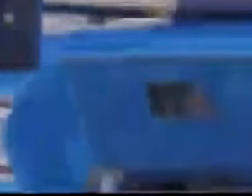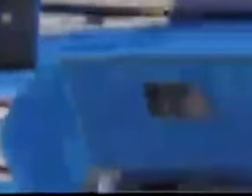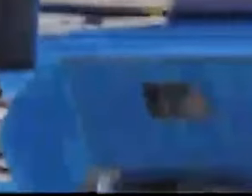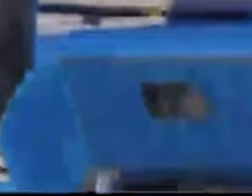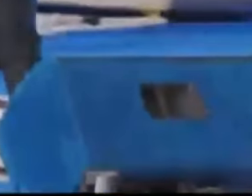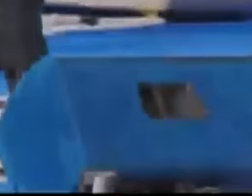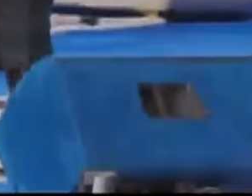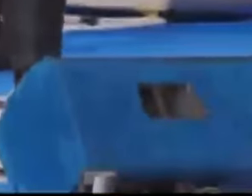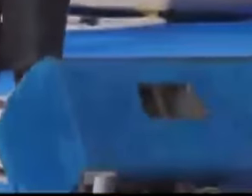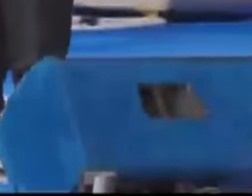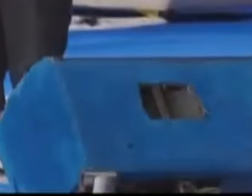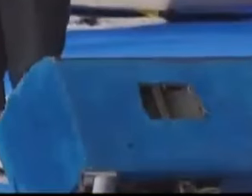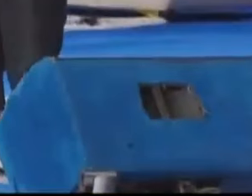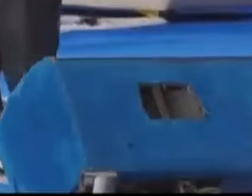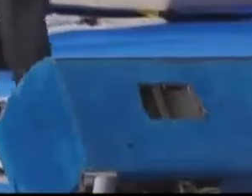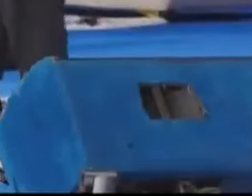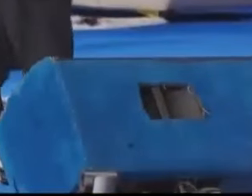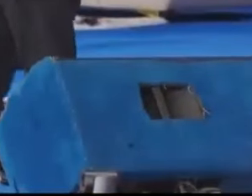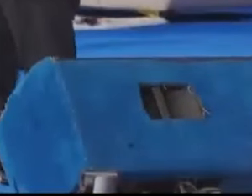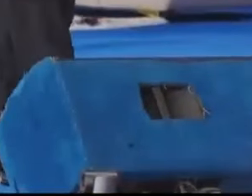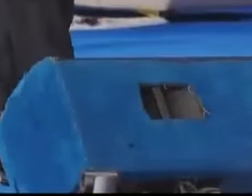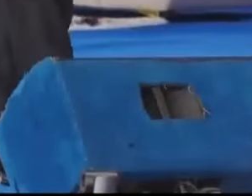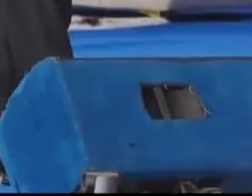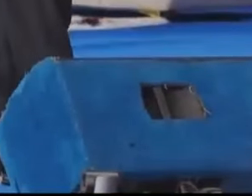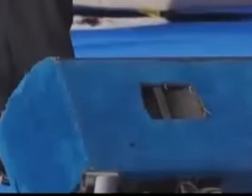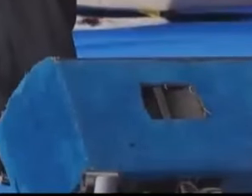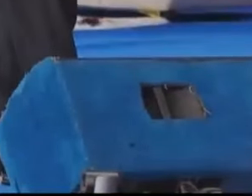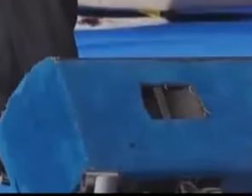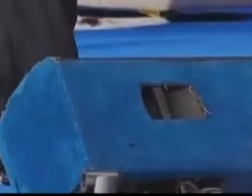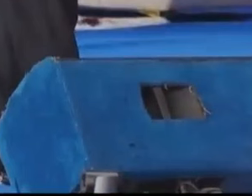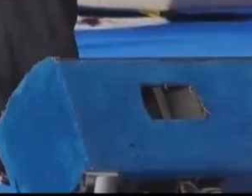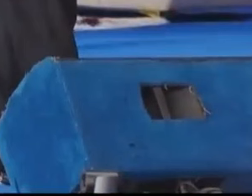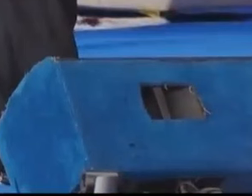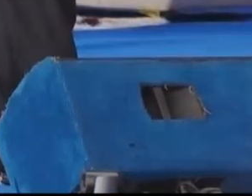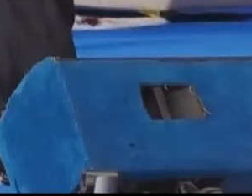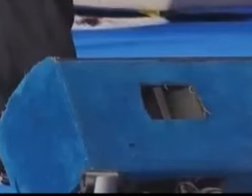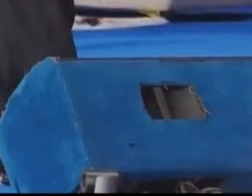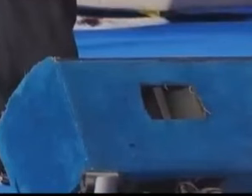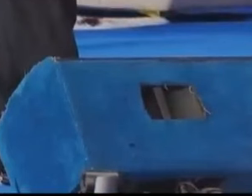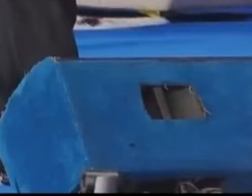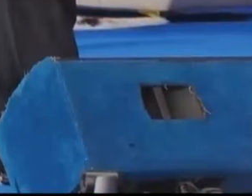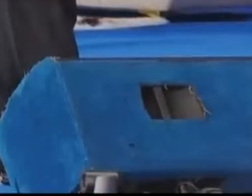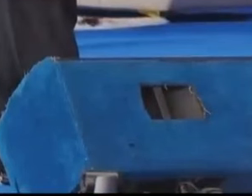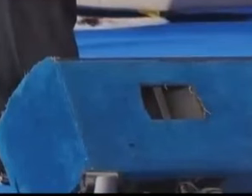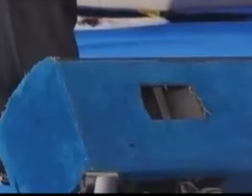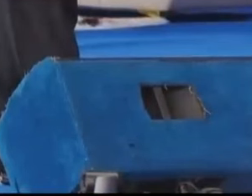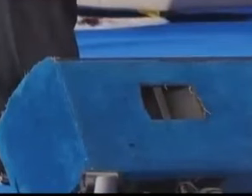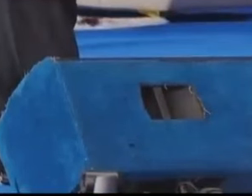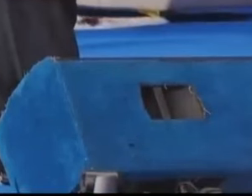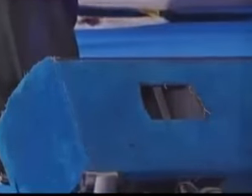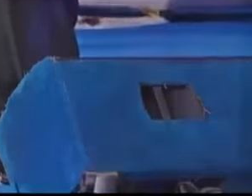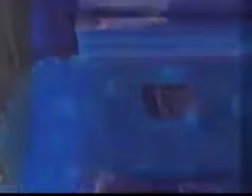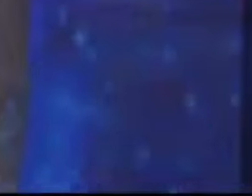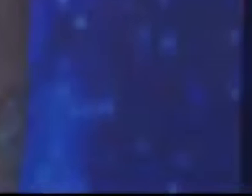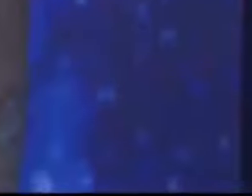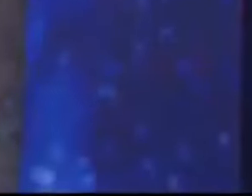everybody should worship. But the men of decision, there are men that decide that whatever others do, here is where I stand. They